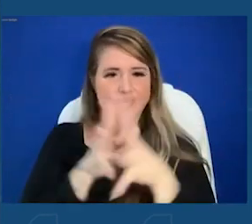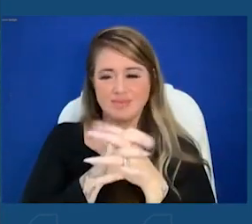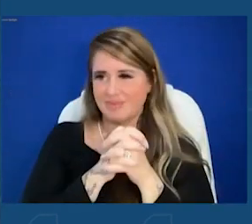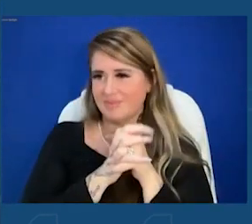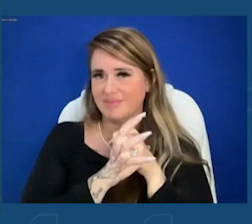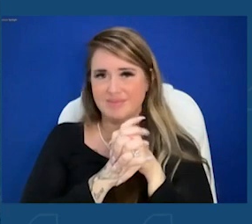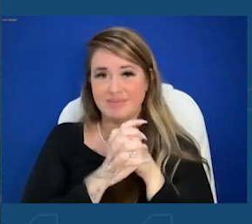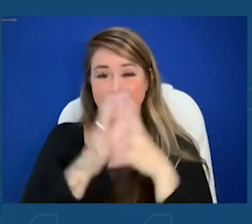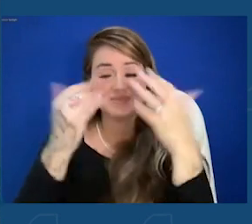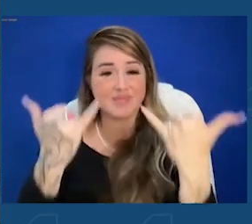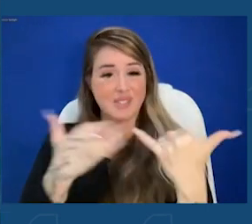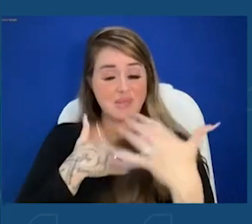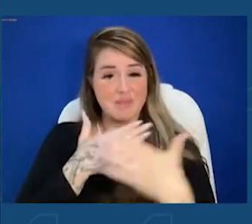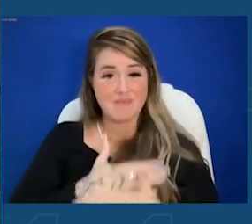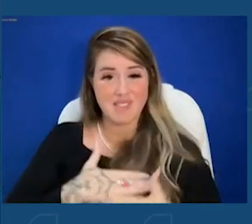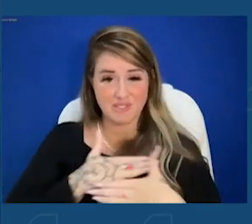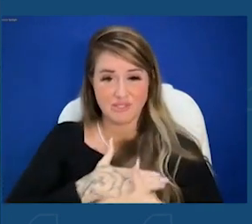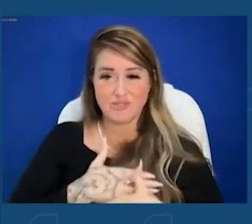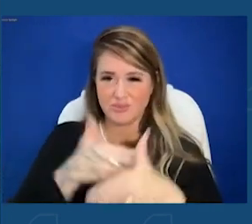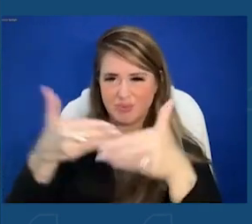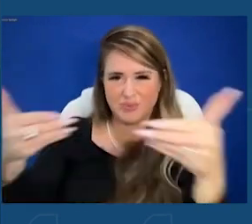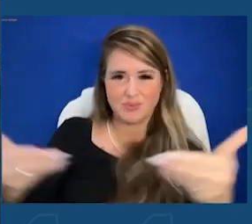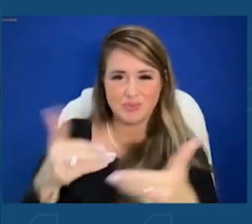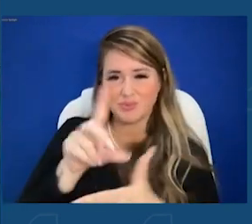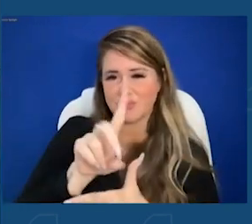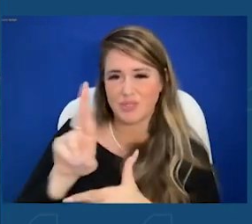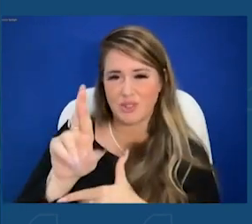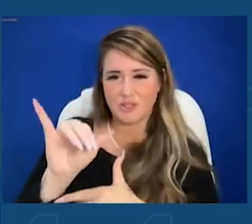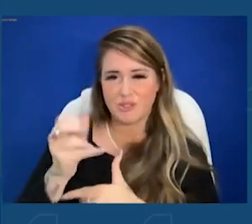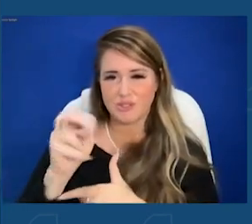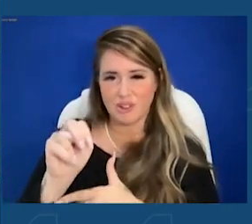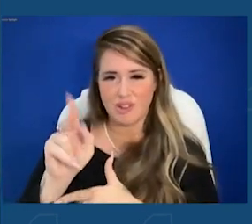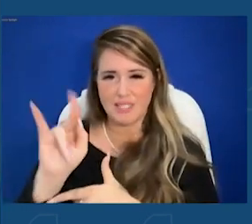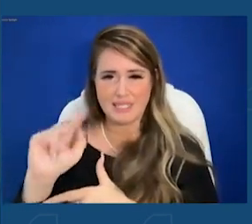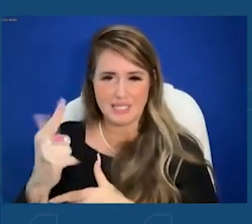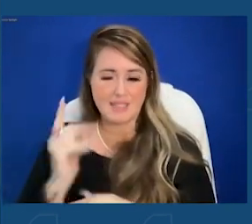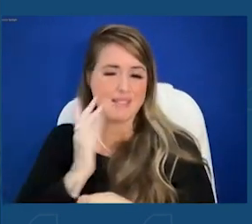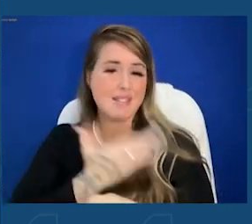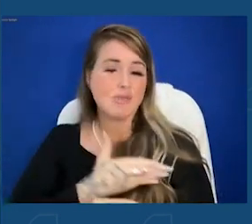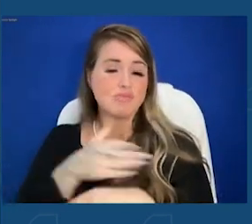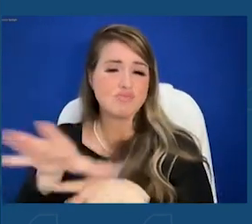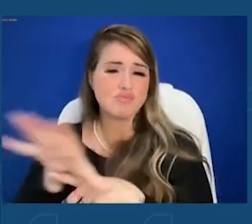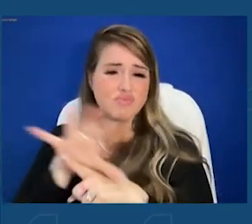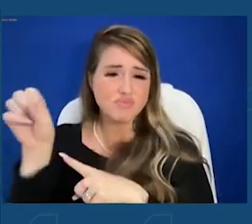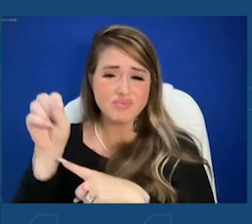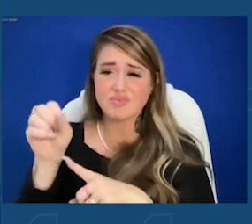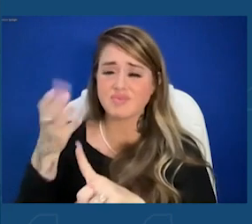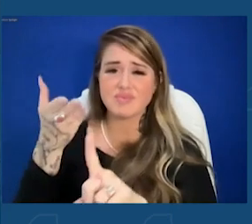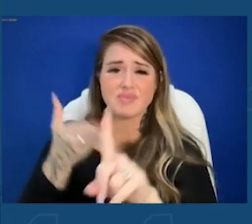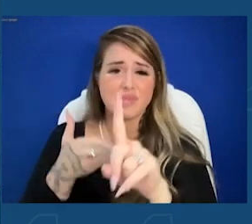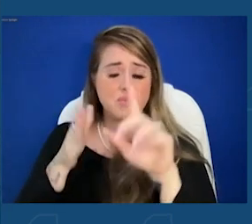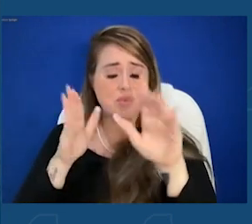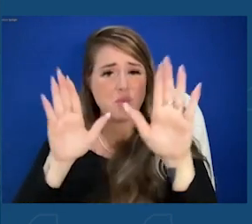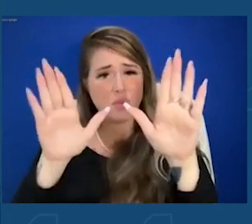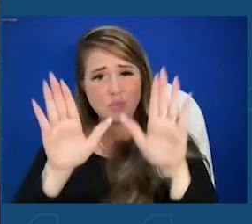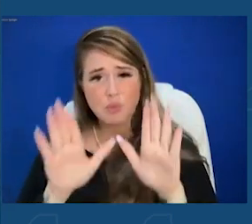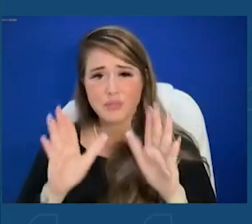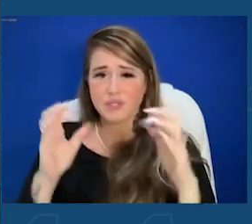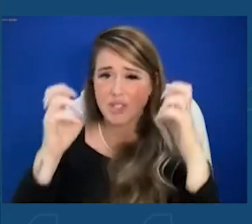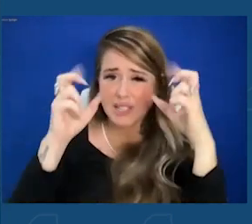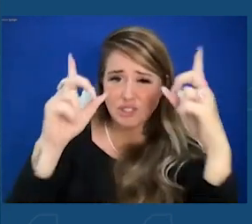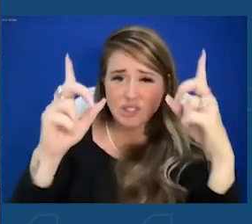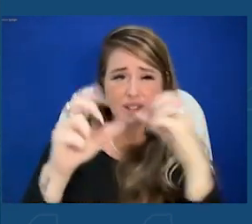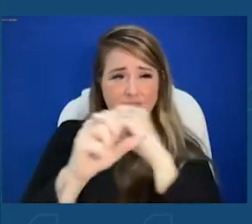It is now my pleasure to introduce Dr. John King, our incredibly well-educated, accomplished, and visionary